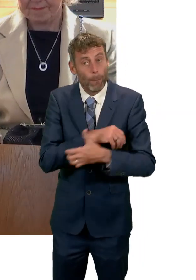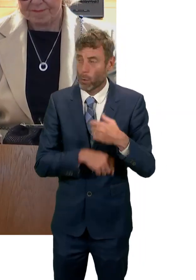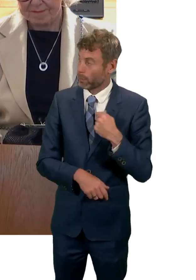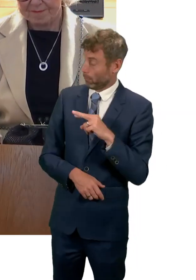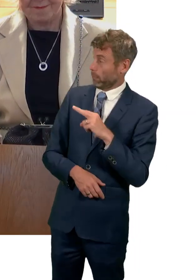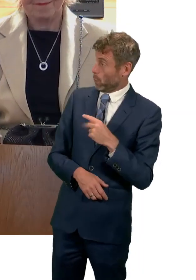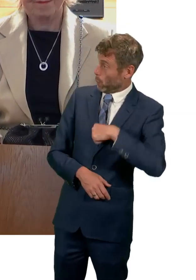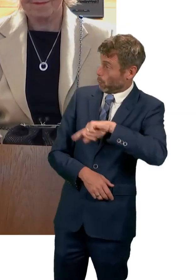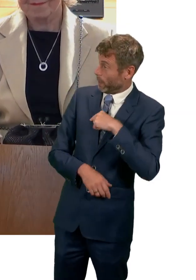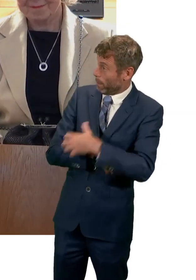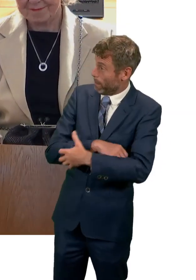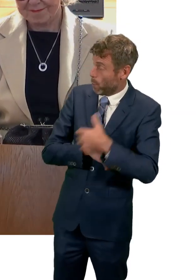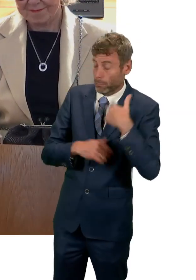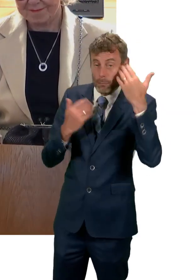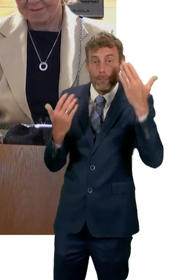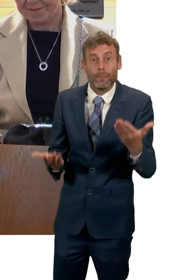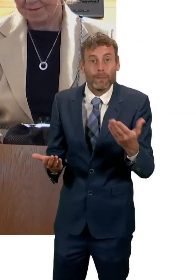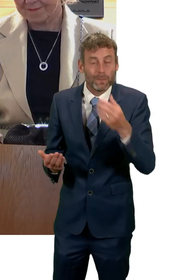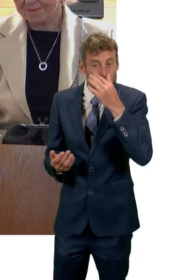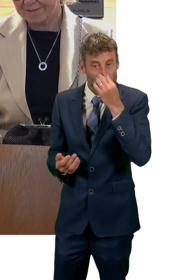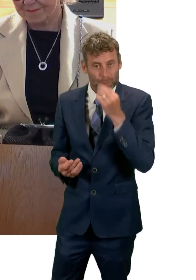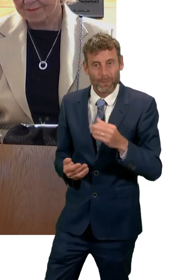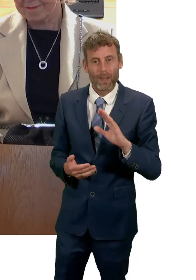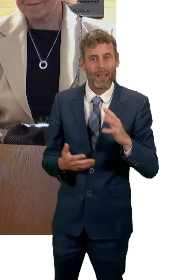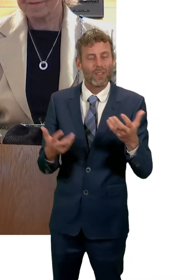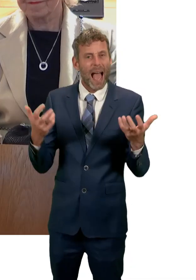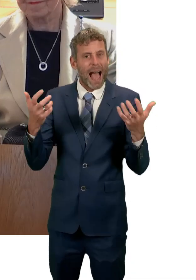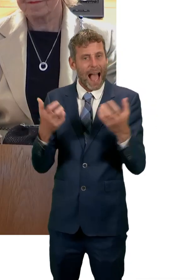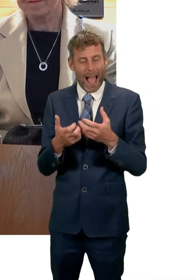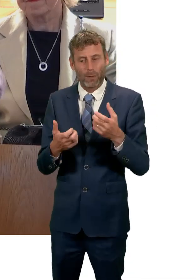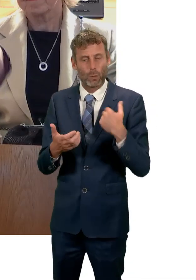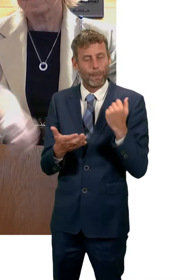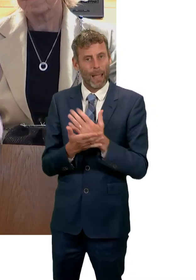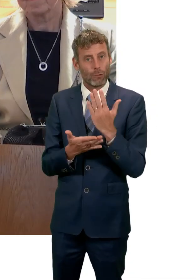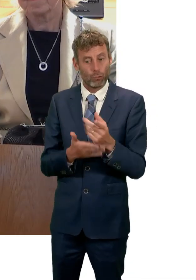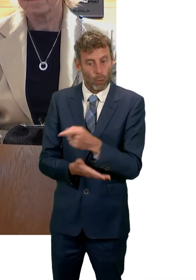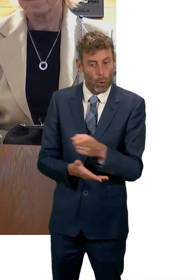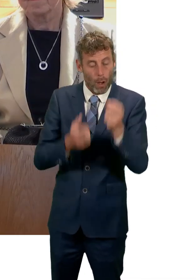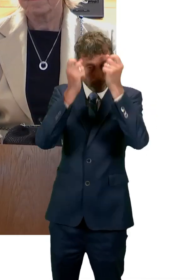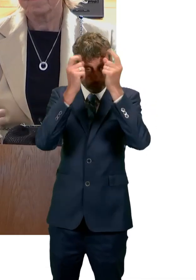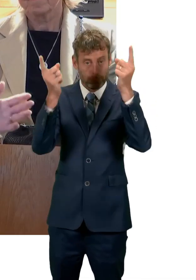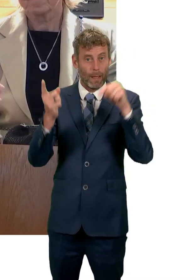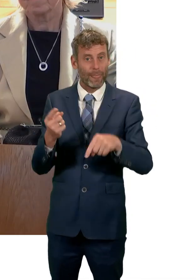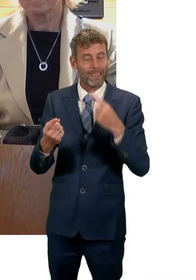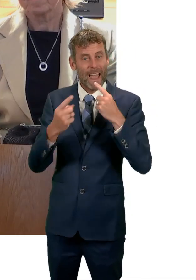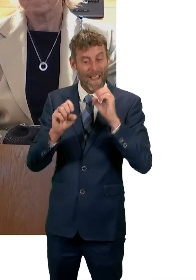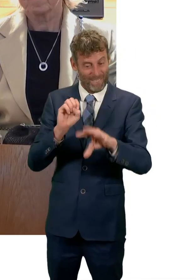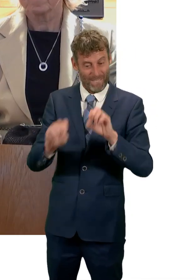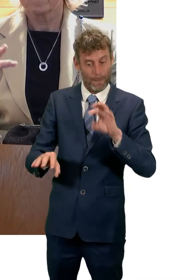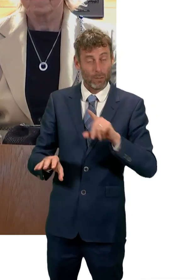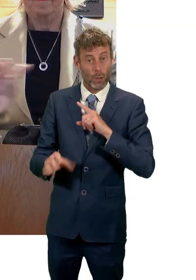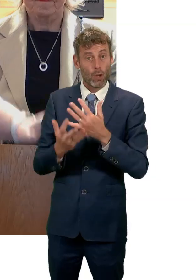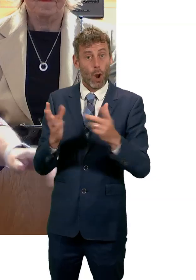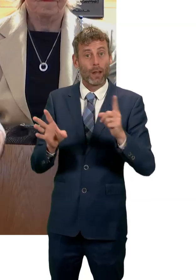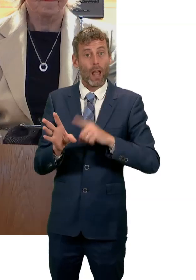That was. So how do we make it, how do we grasp all this? the international, because young people